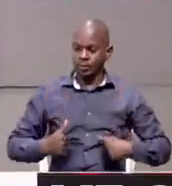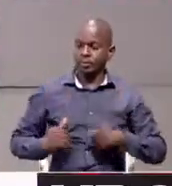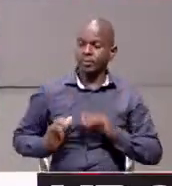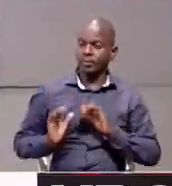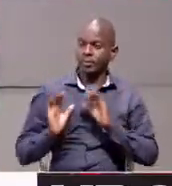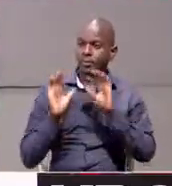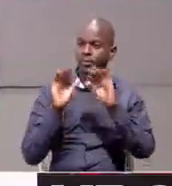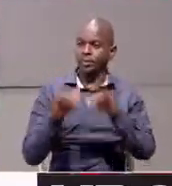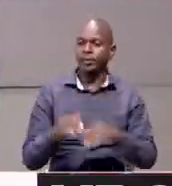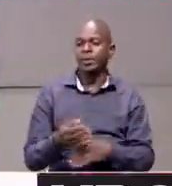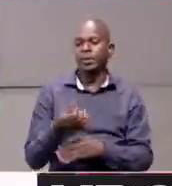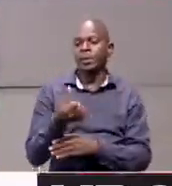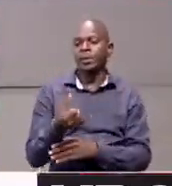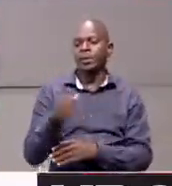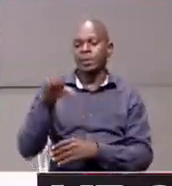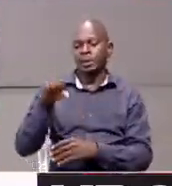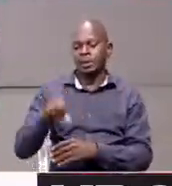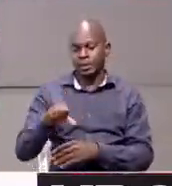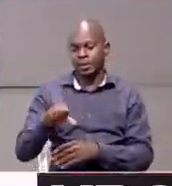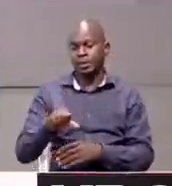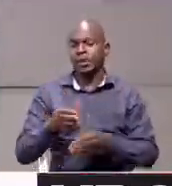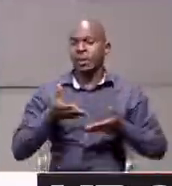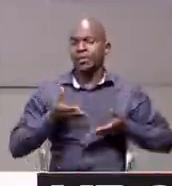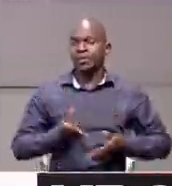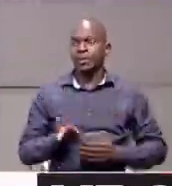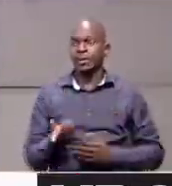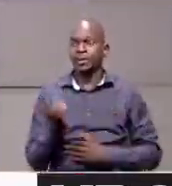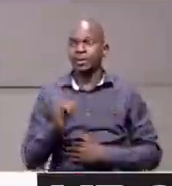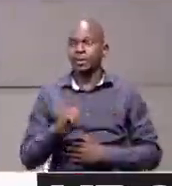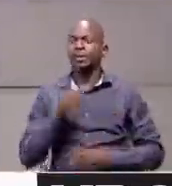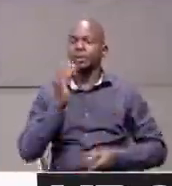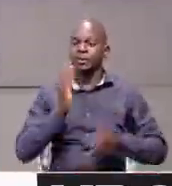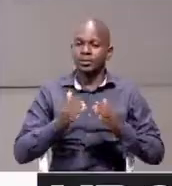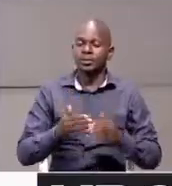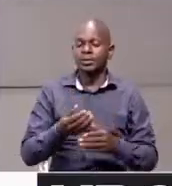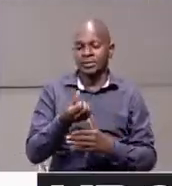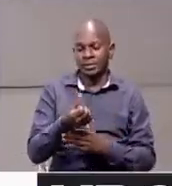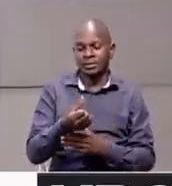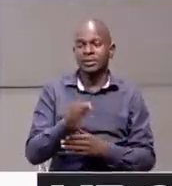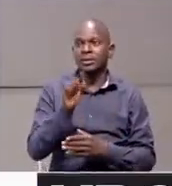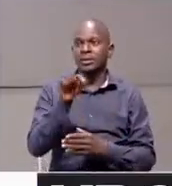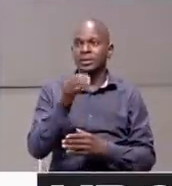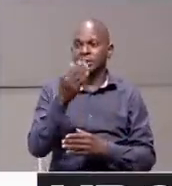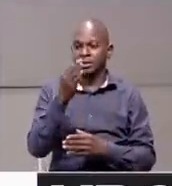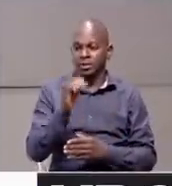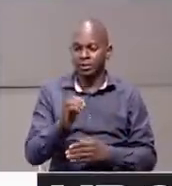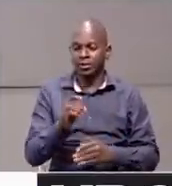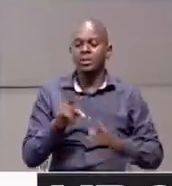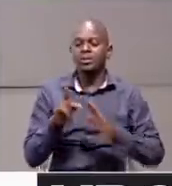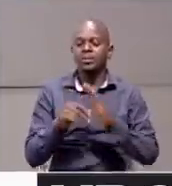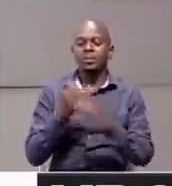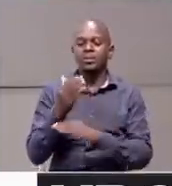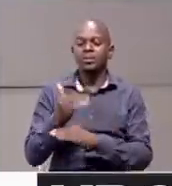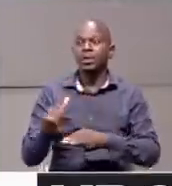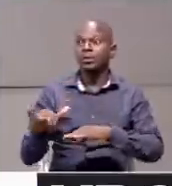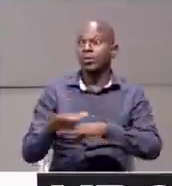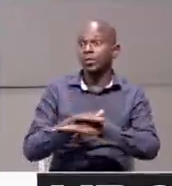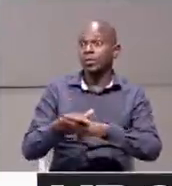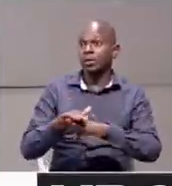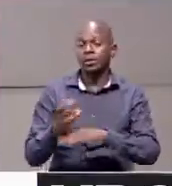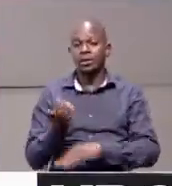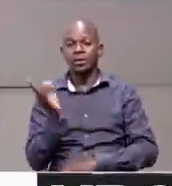the 69th Kabaka birthday run towards 6:30 a.m. Katikiro of Buganda Charles Peter Maiga